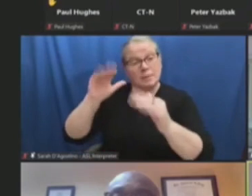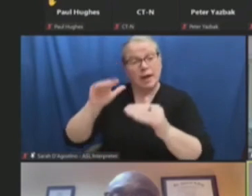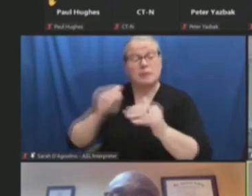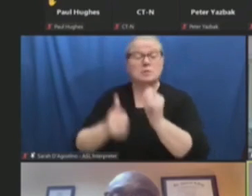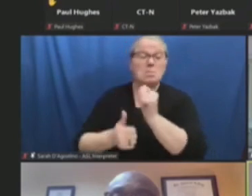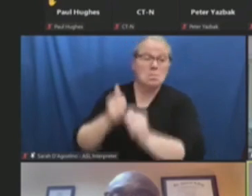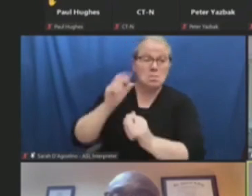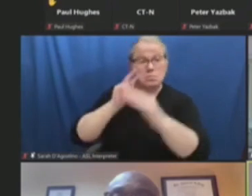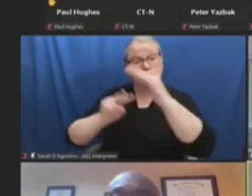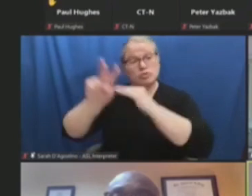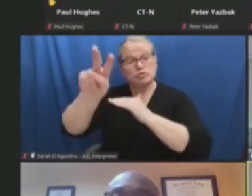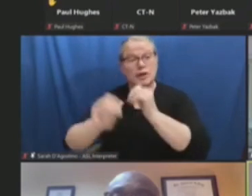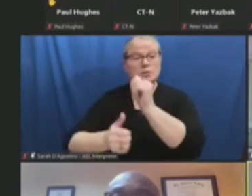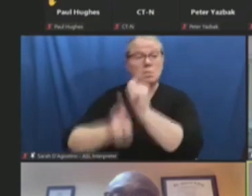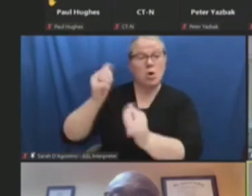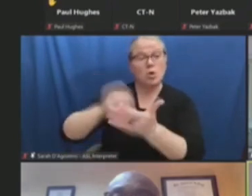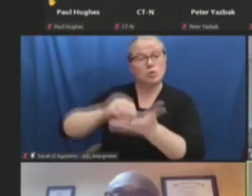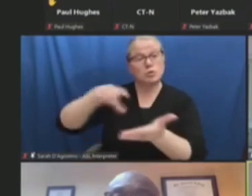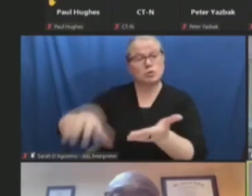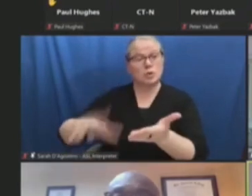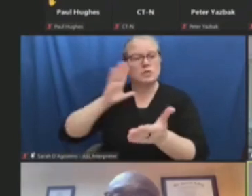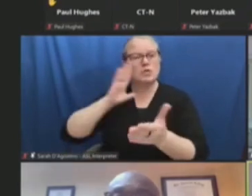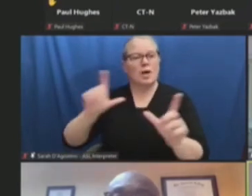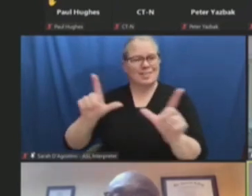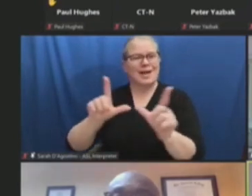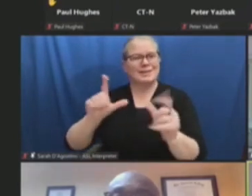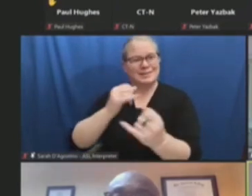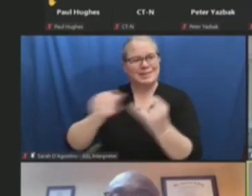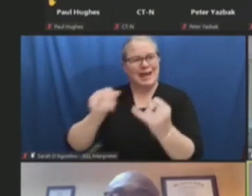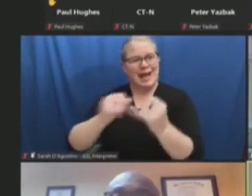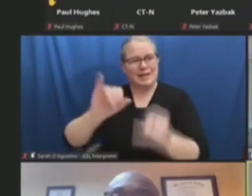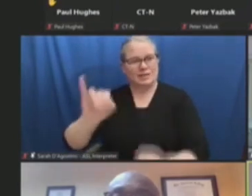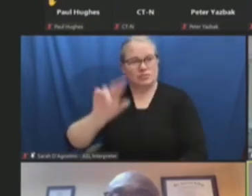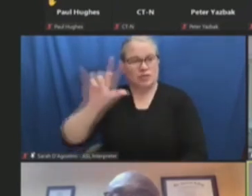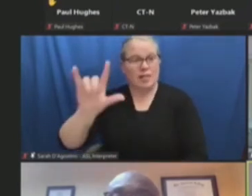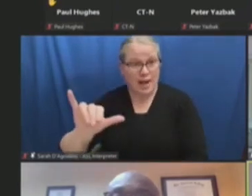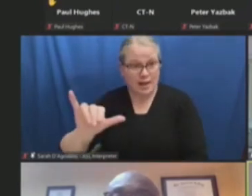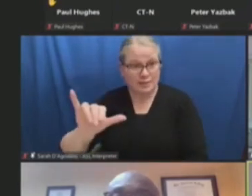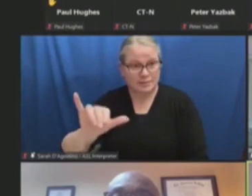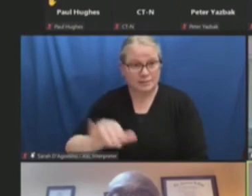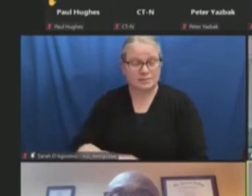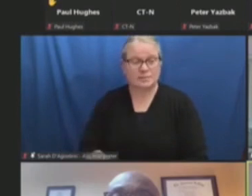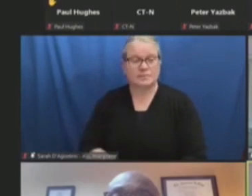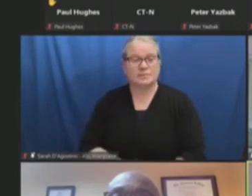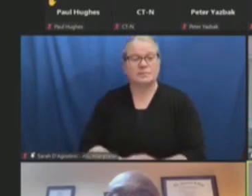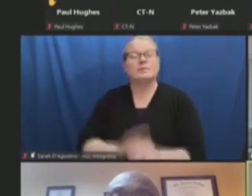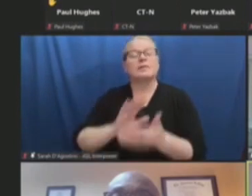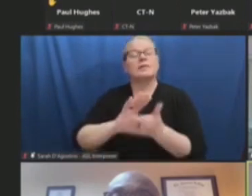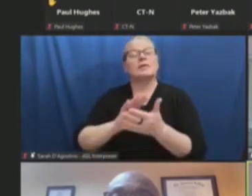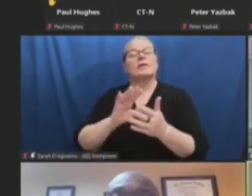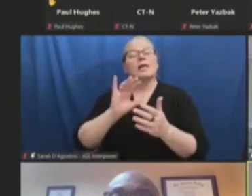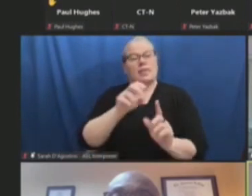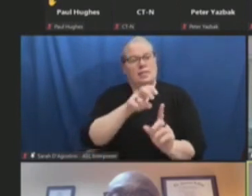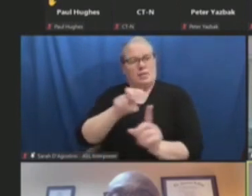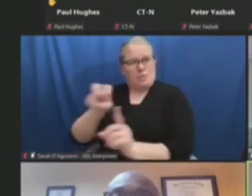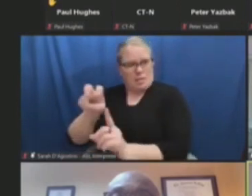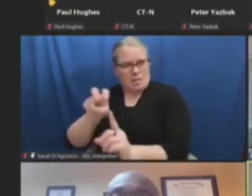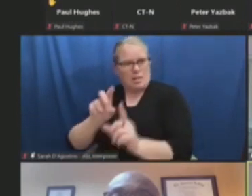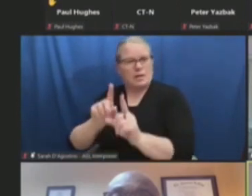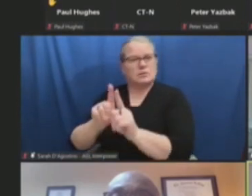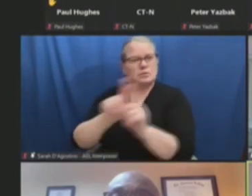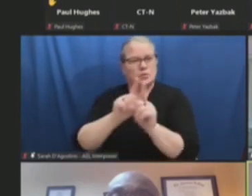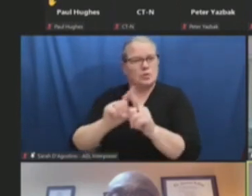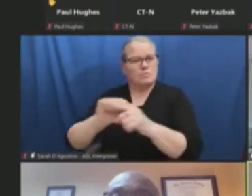be fully licensed by the end of July, moving into the apprenticeship program from August